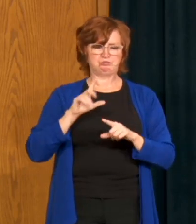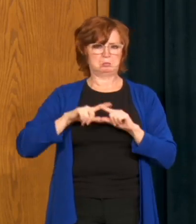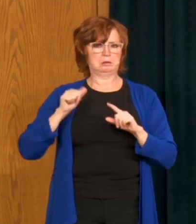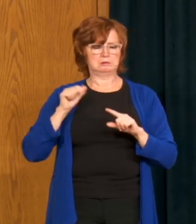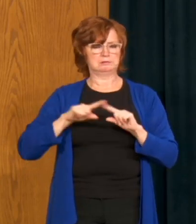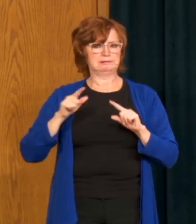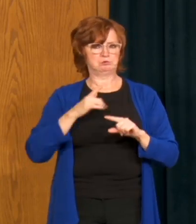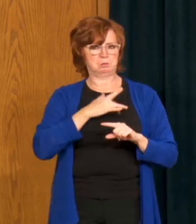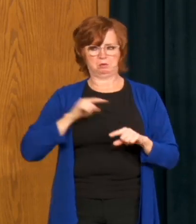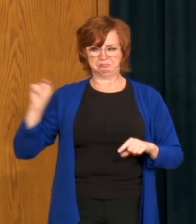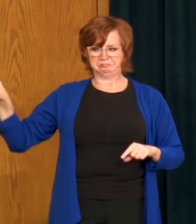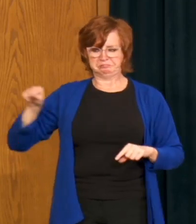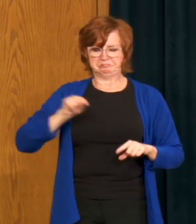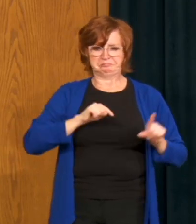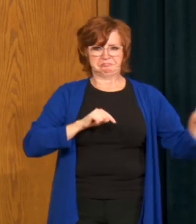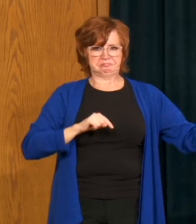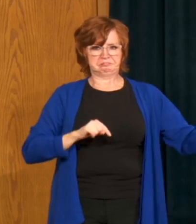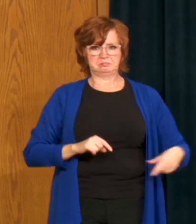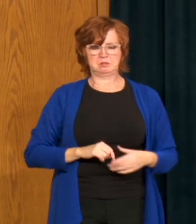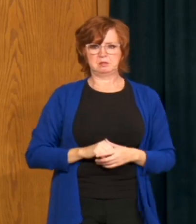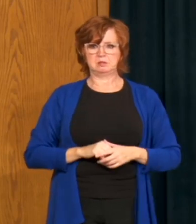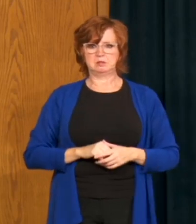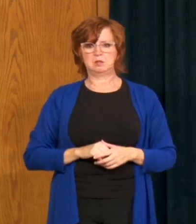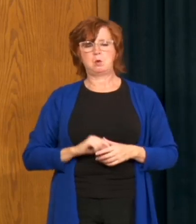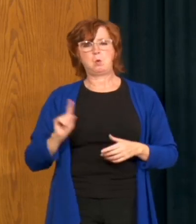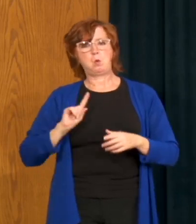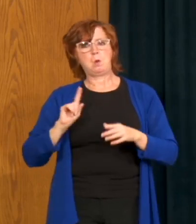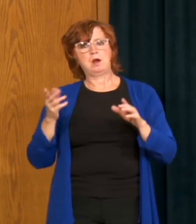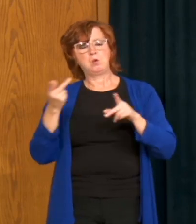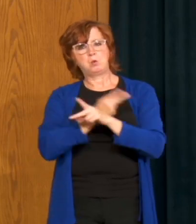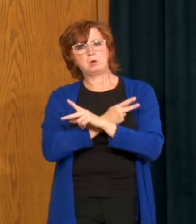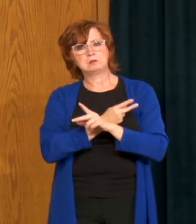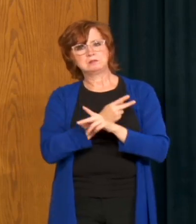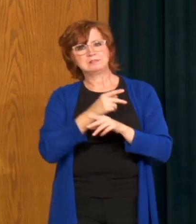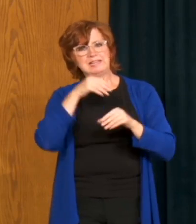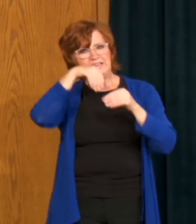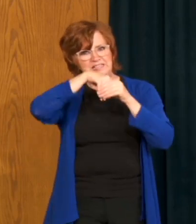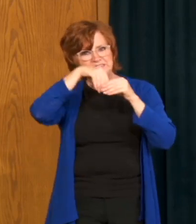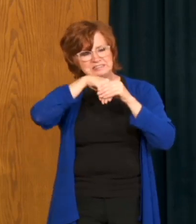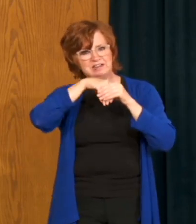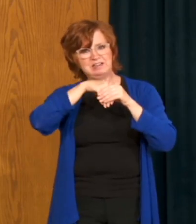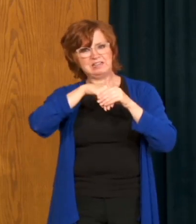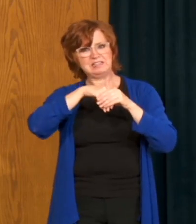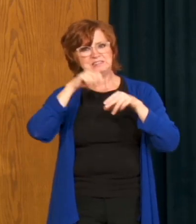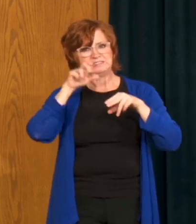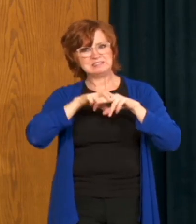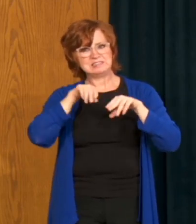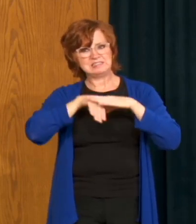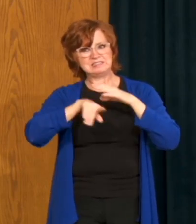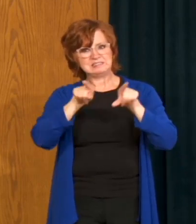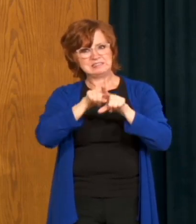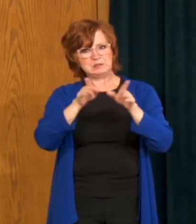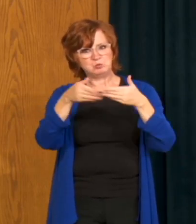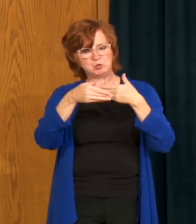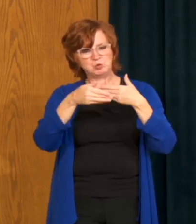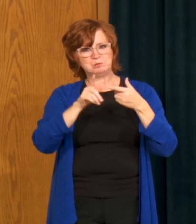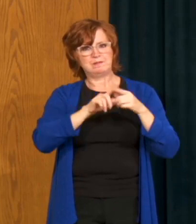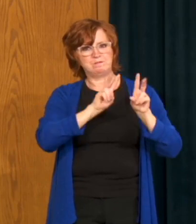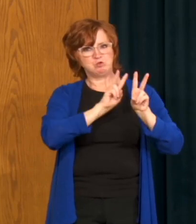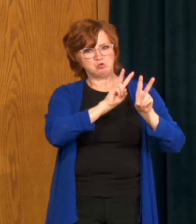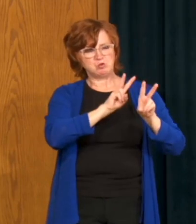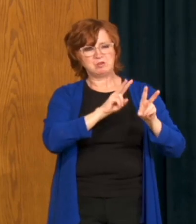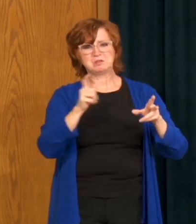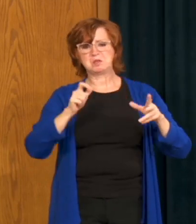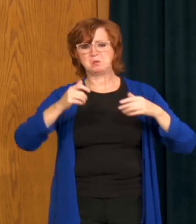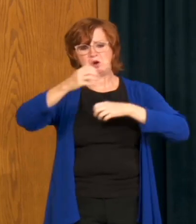for prolonged periods of time, indoors, is where transmission happens. So funerals, it's a time of great grief. You want to reach out and